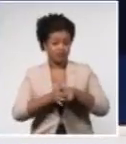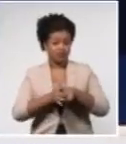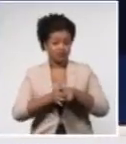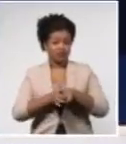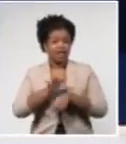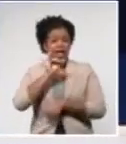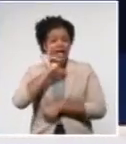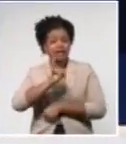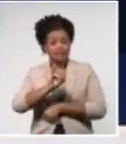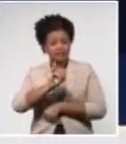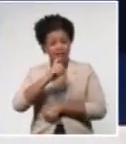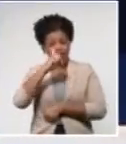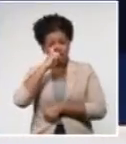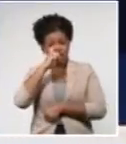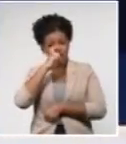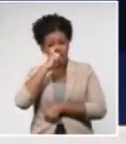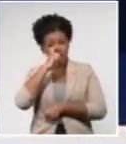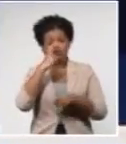9-year-old